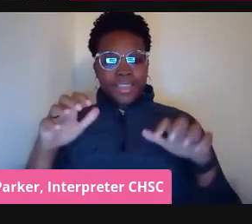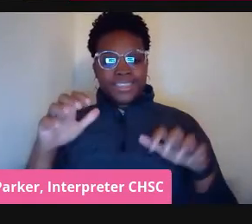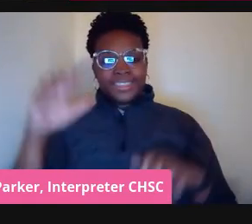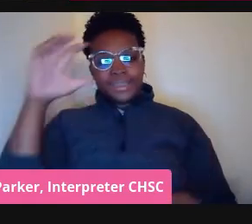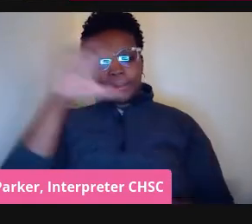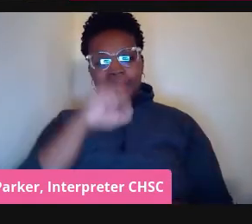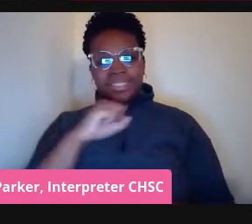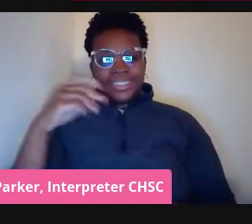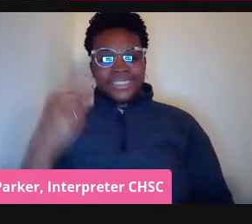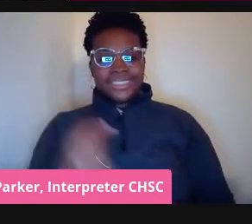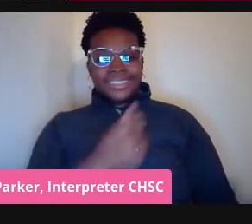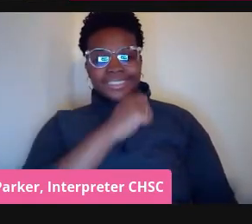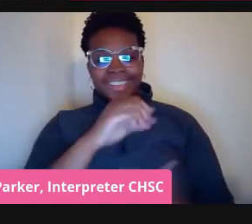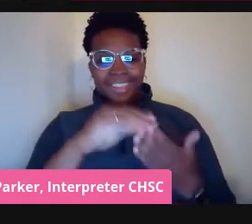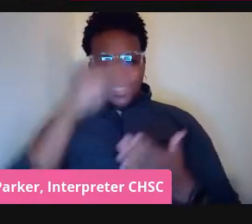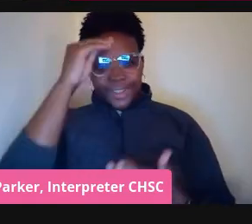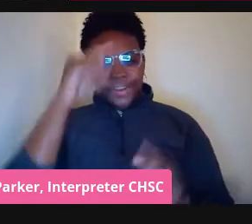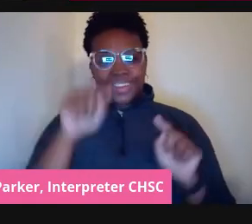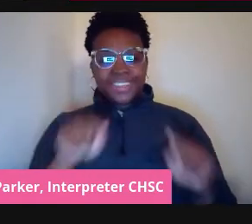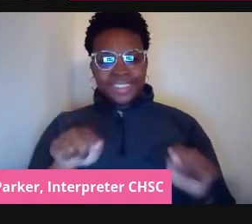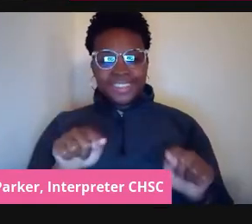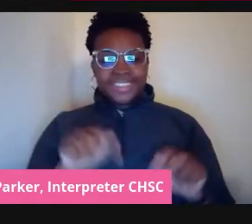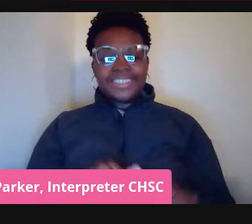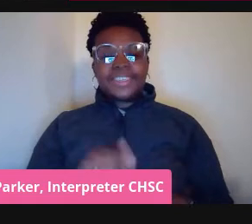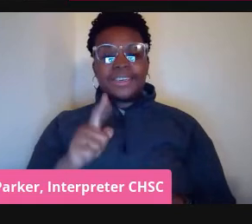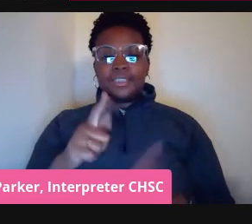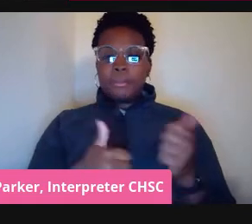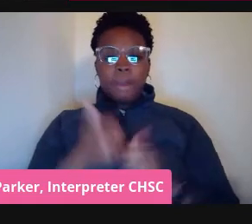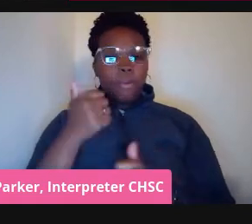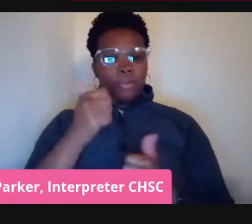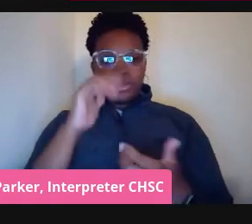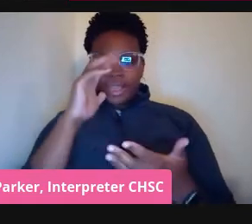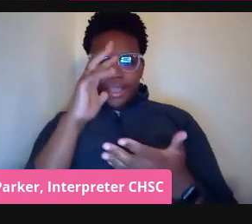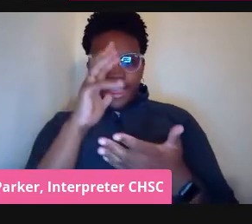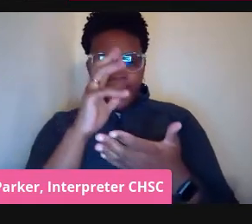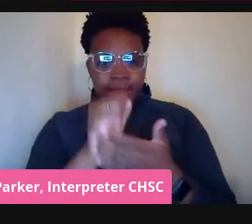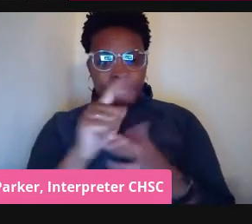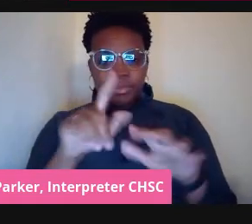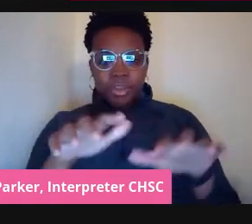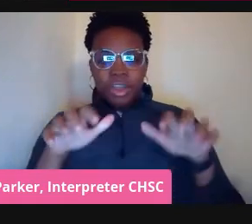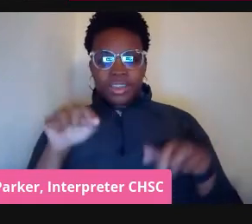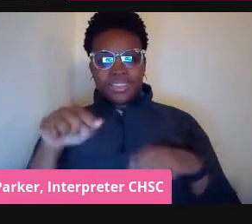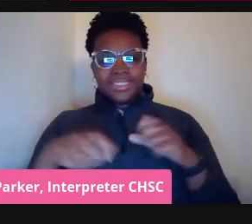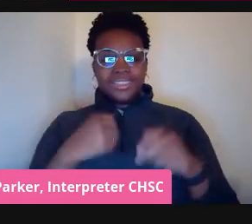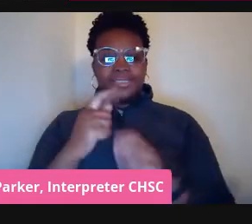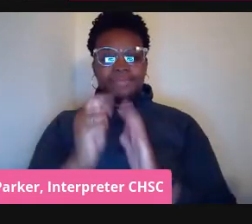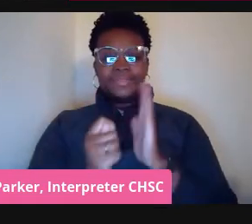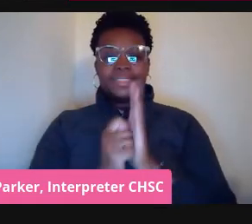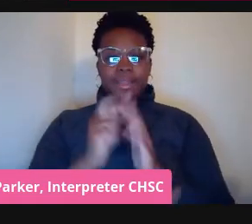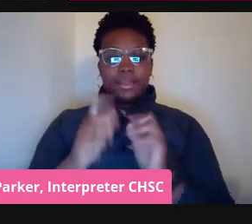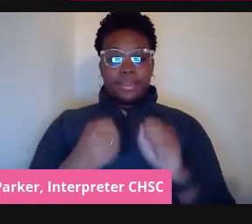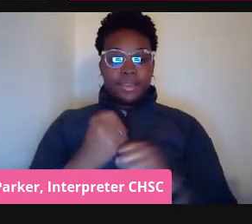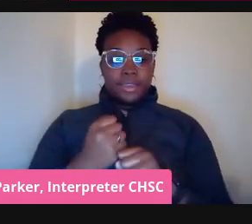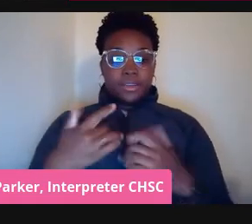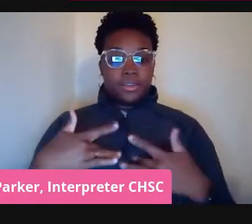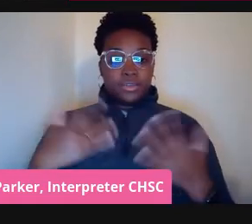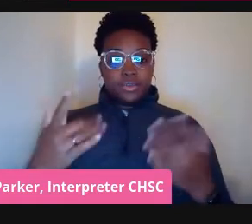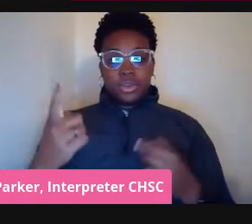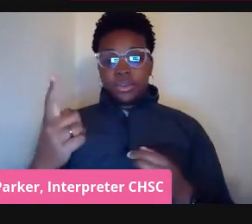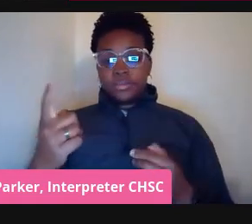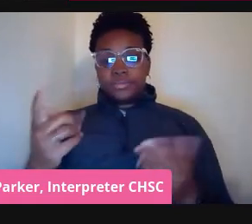this. And this is kind of the most captive our audience is this time of year. So we're thrilled that you're all here with us to learn about